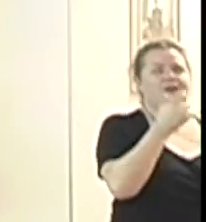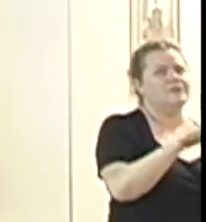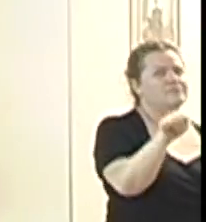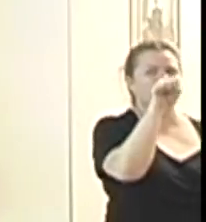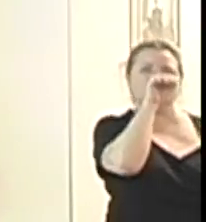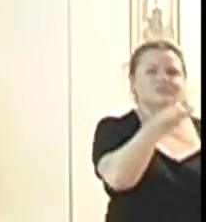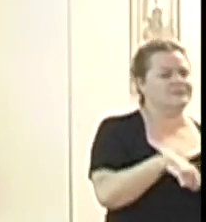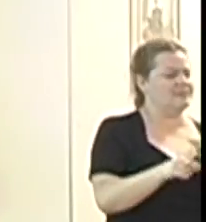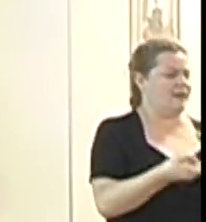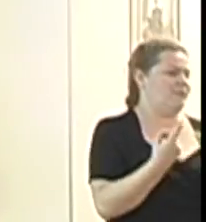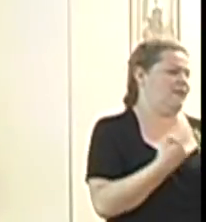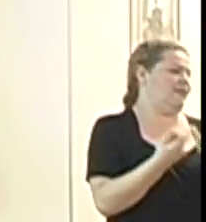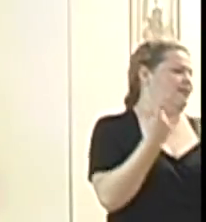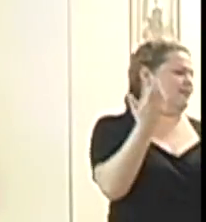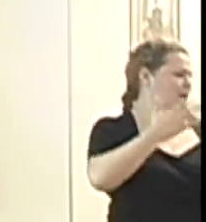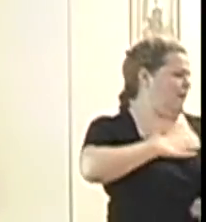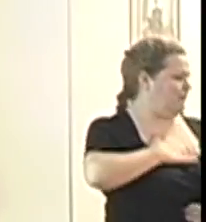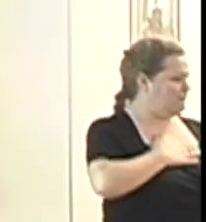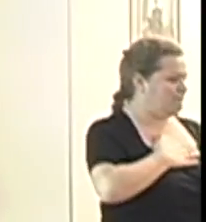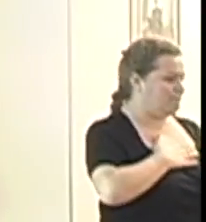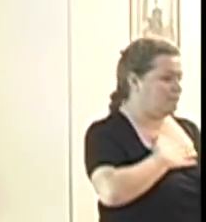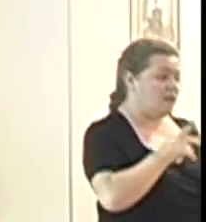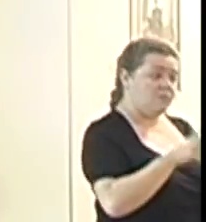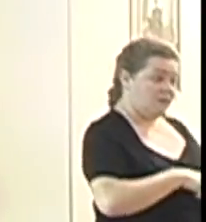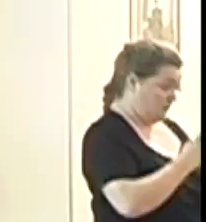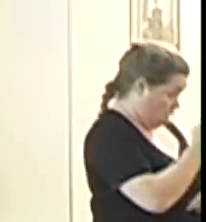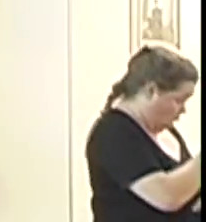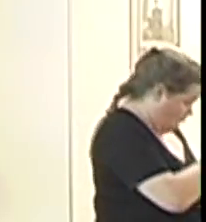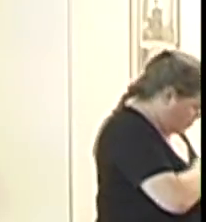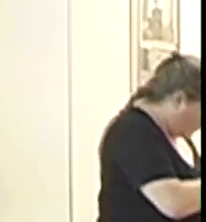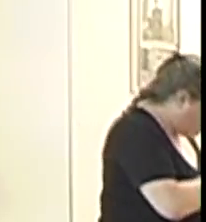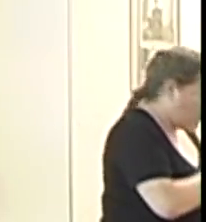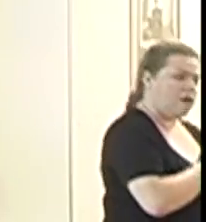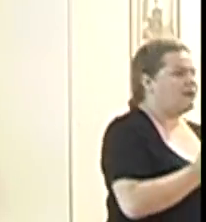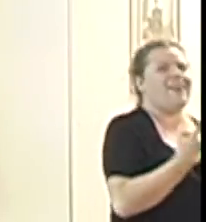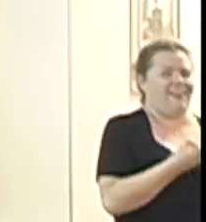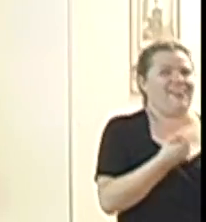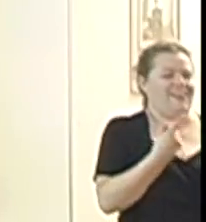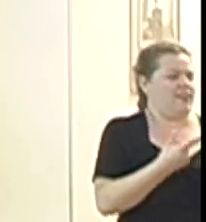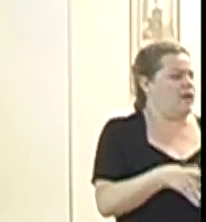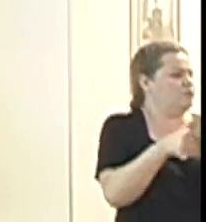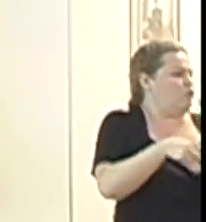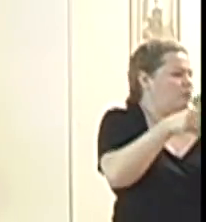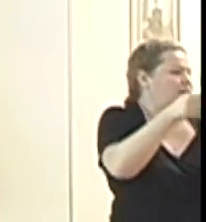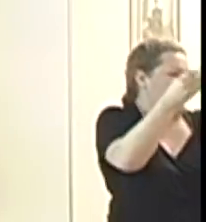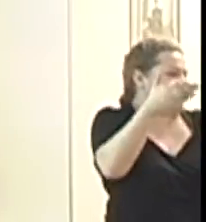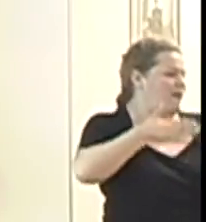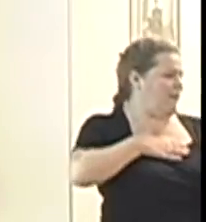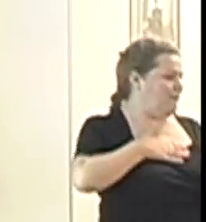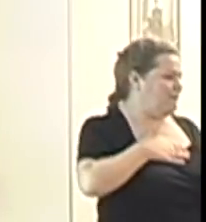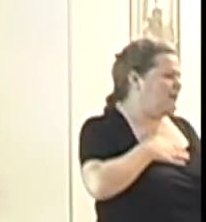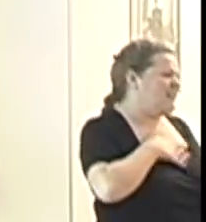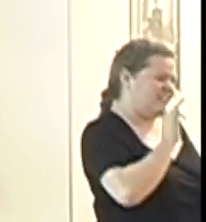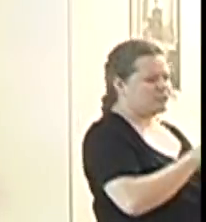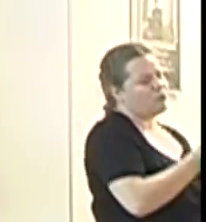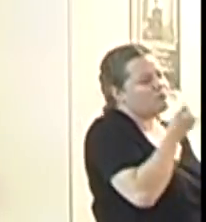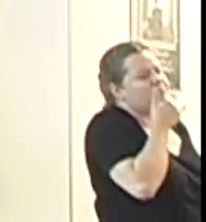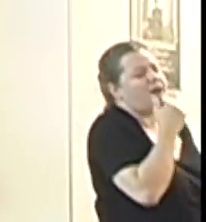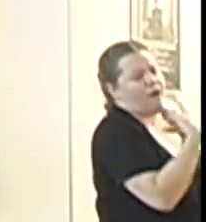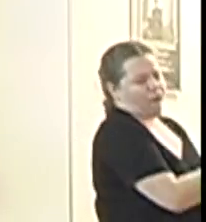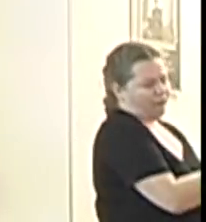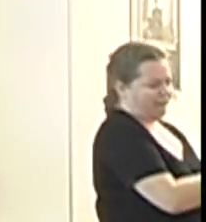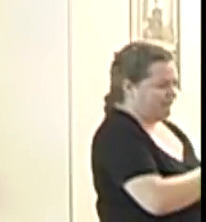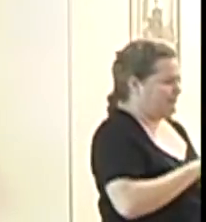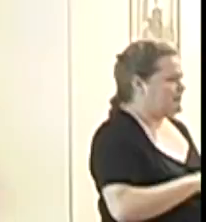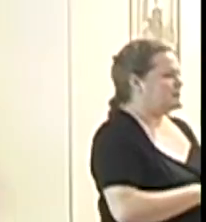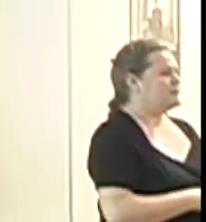repetition to adult signs that are monocyclic. So they may make errors there. If we look at the cyclicity of